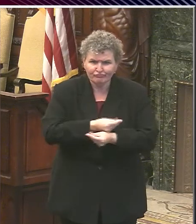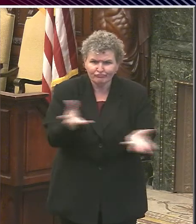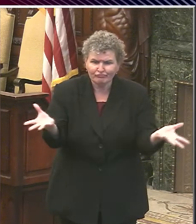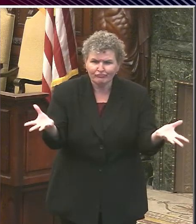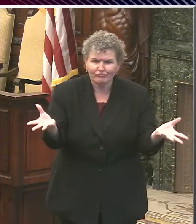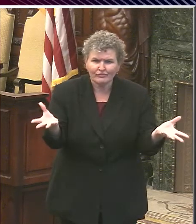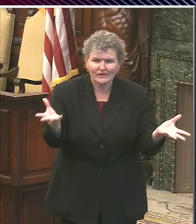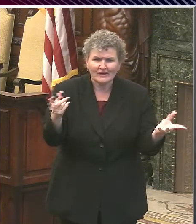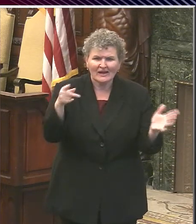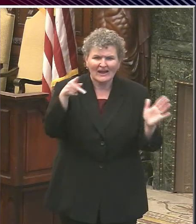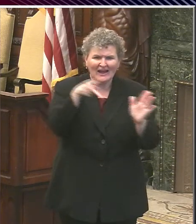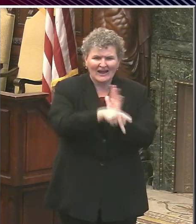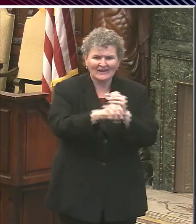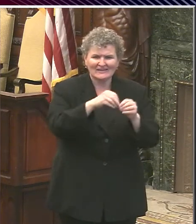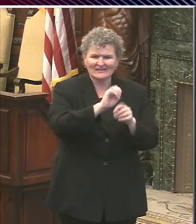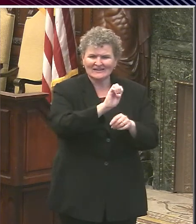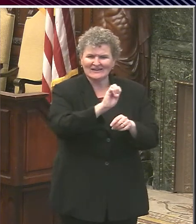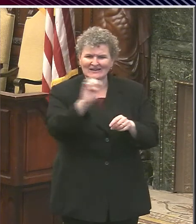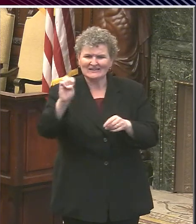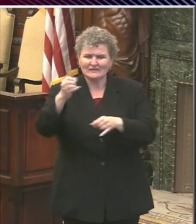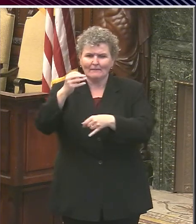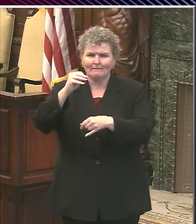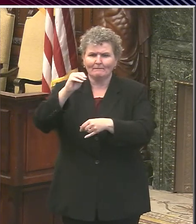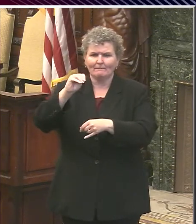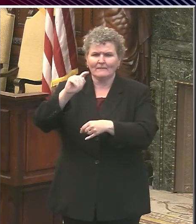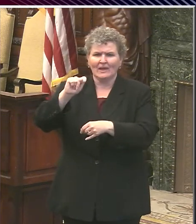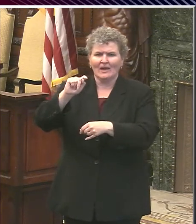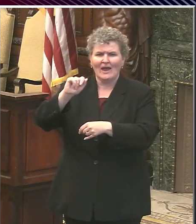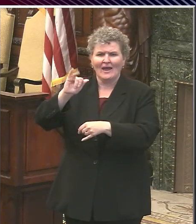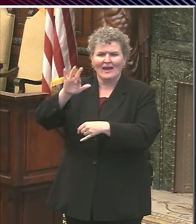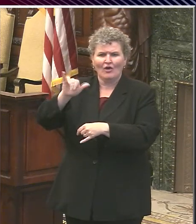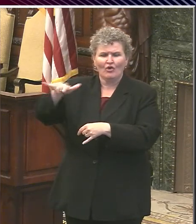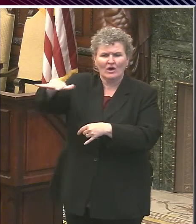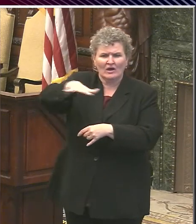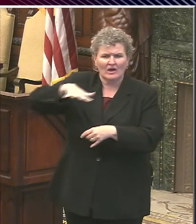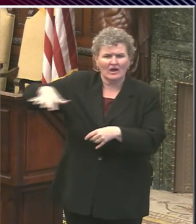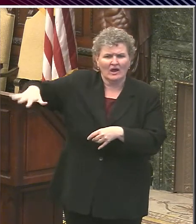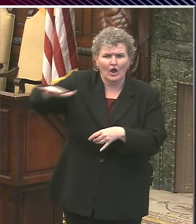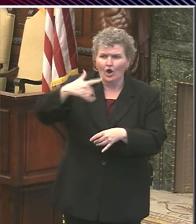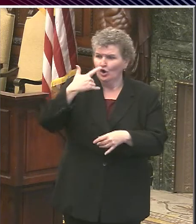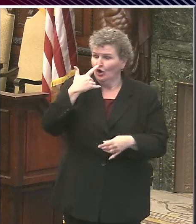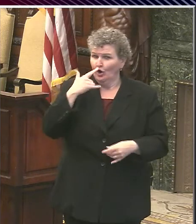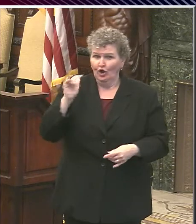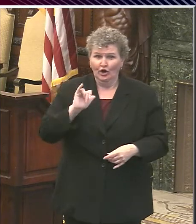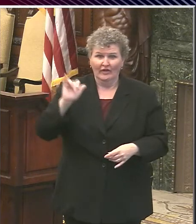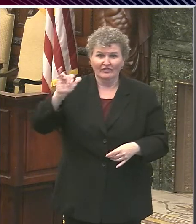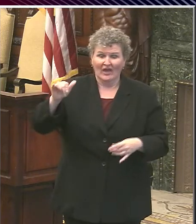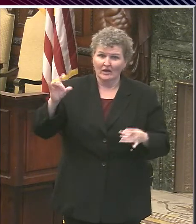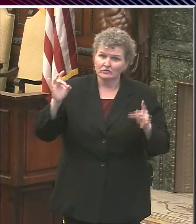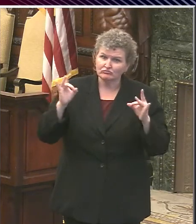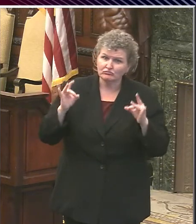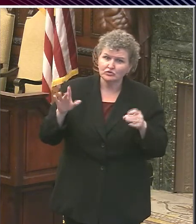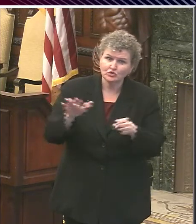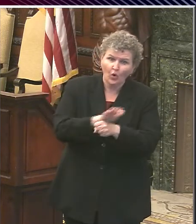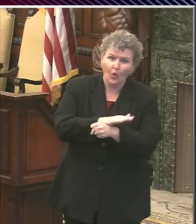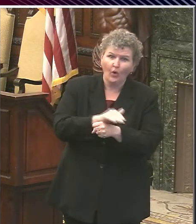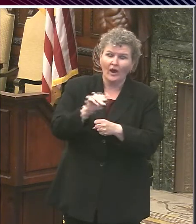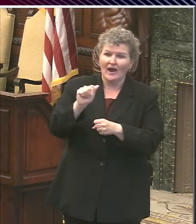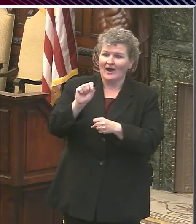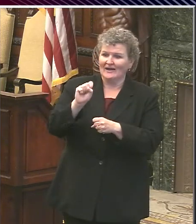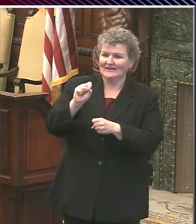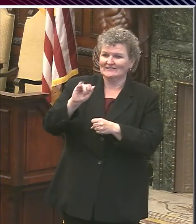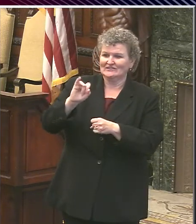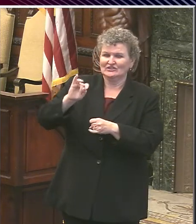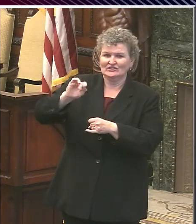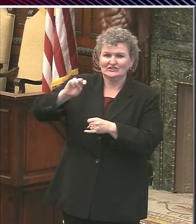in East Mount Airy that looks like nothing short of an absolute assassination. Mayor, have you been able to